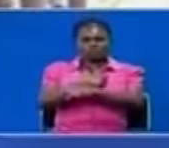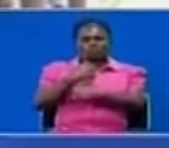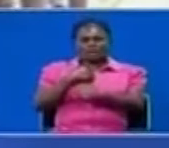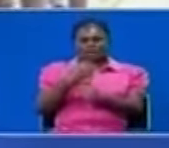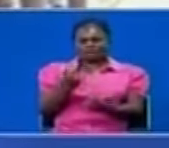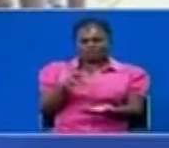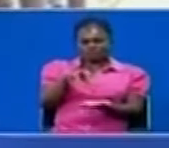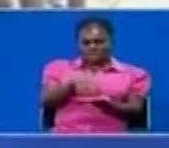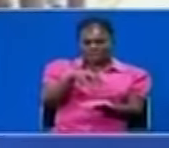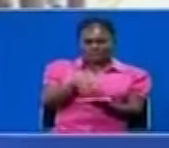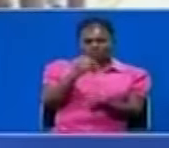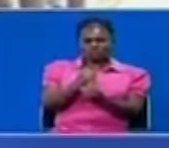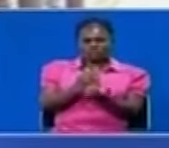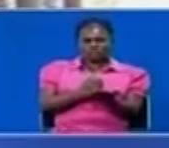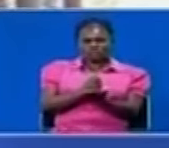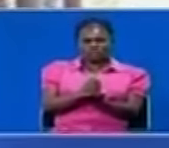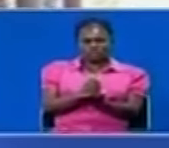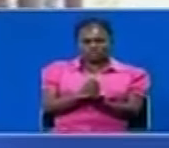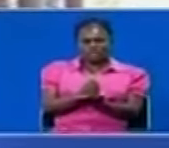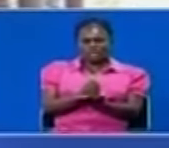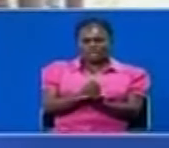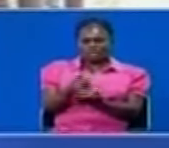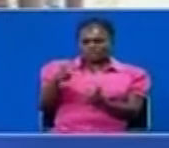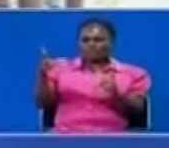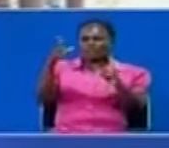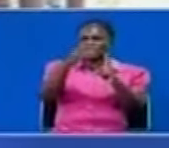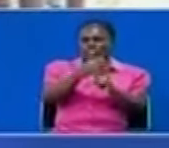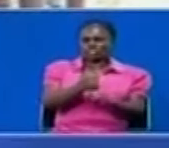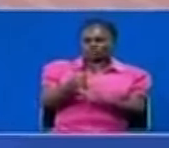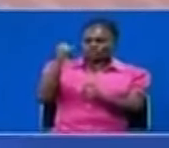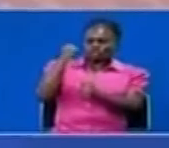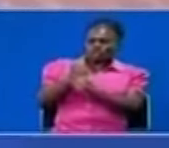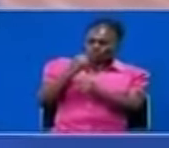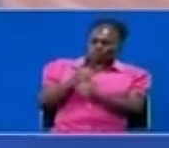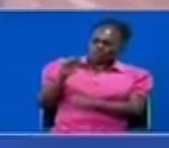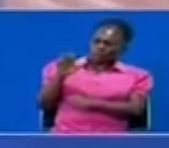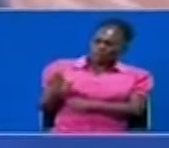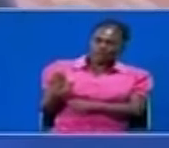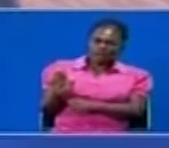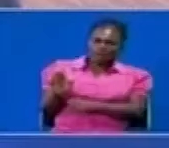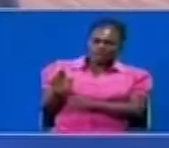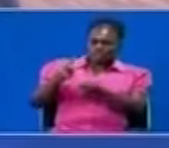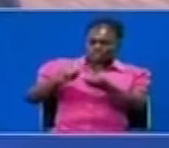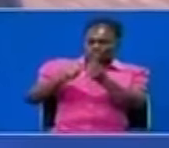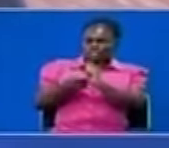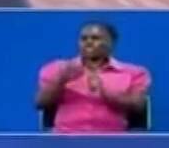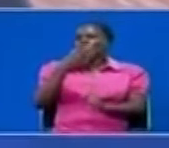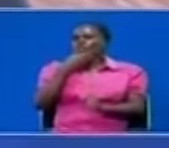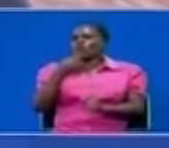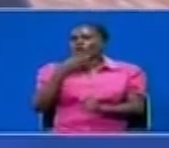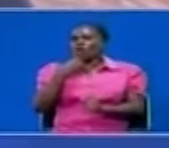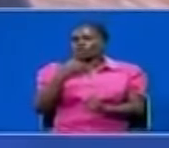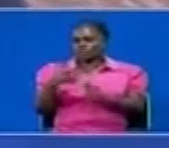is determined to ensure that it lives up to the task that it has been mandated to execute, that of transforming boys